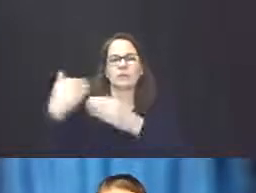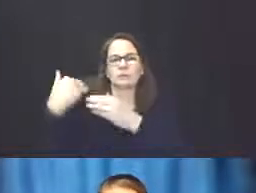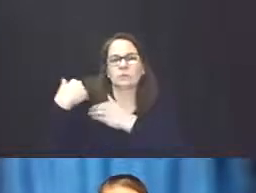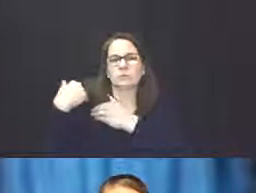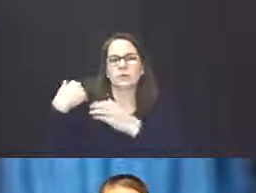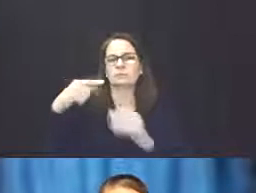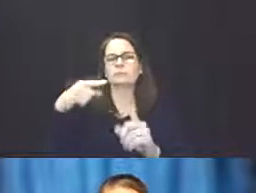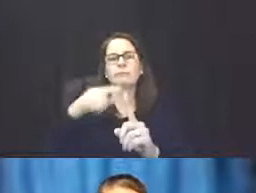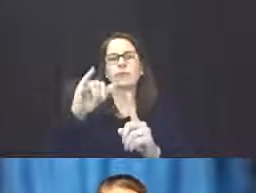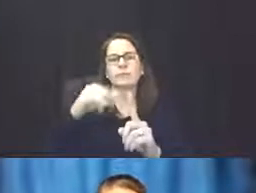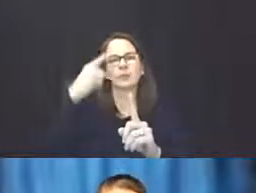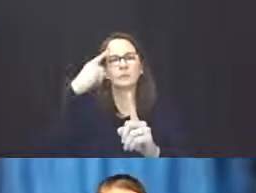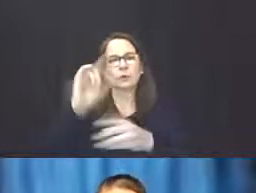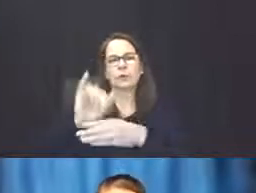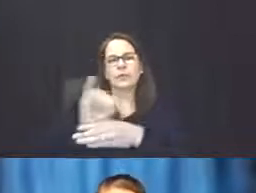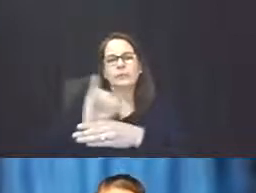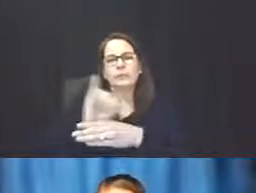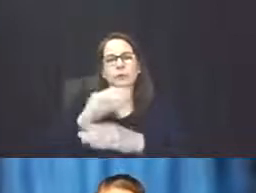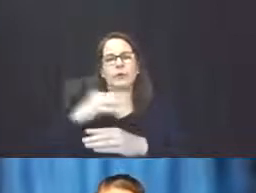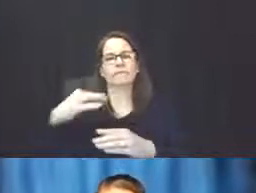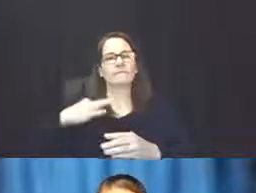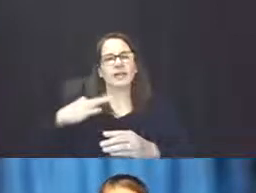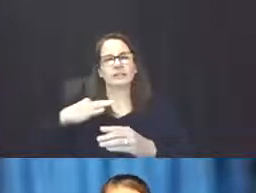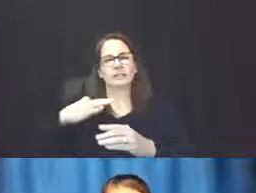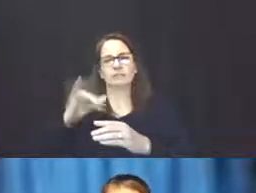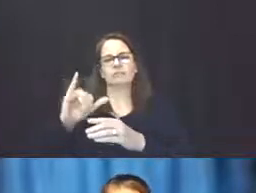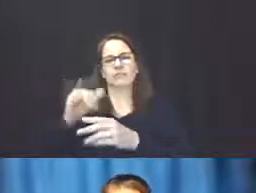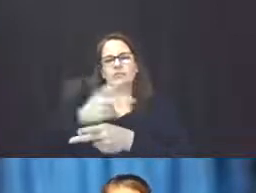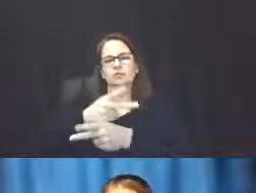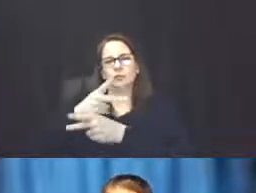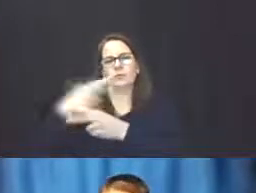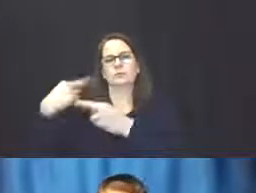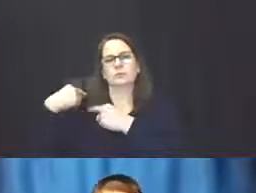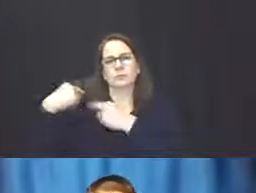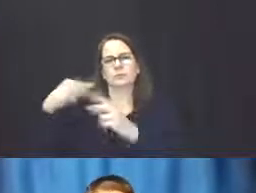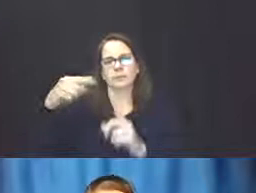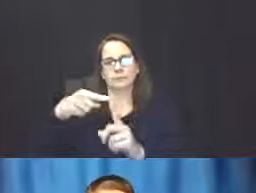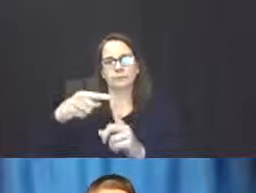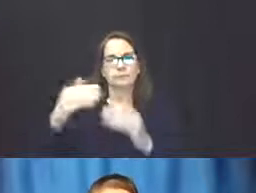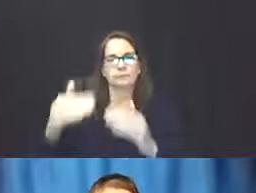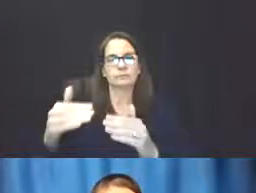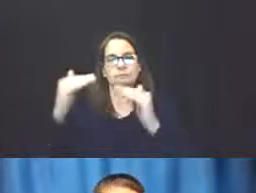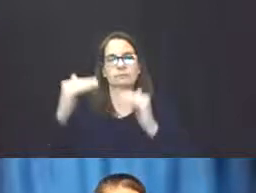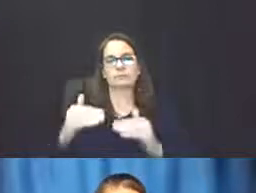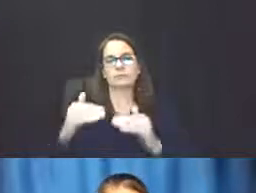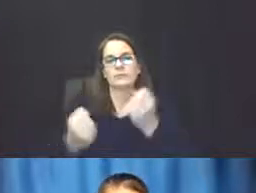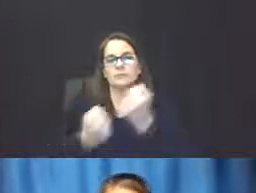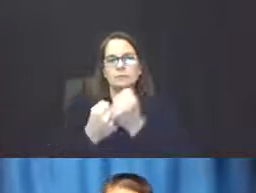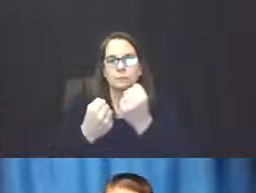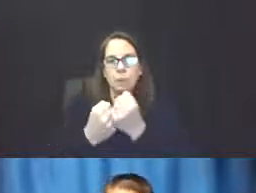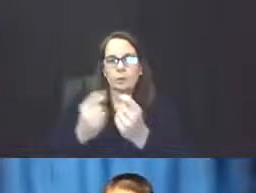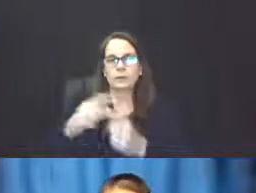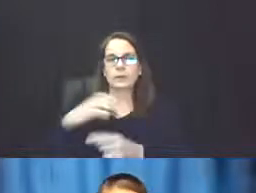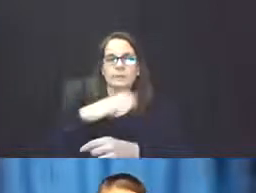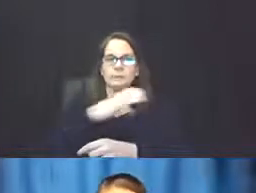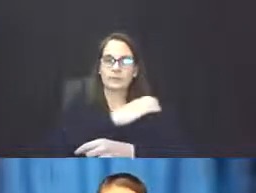training, also a supervisory responsibilities that was for any interns or volunteers. It was my responsibility to